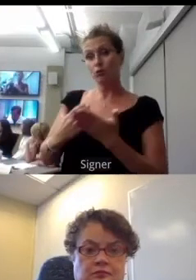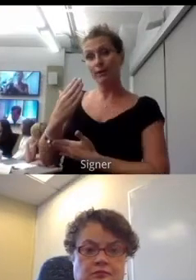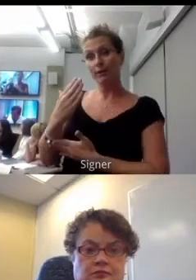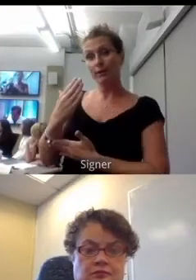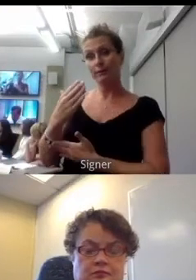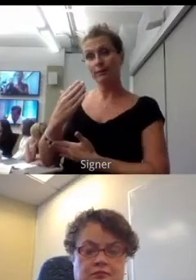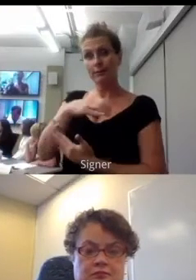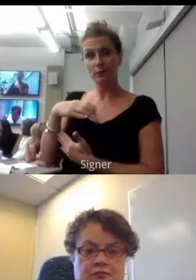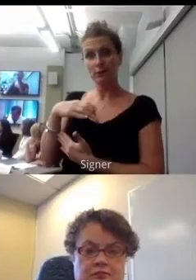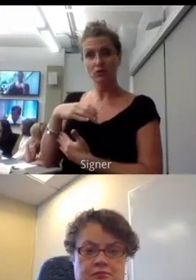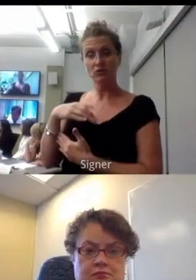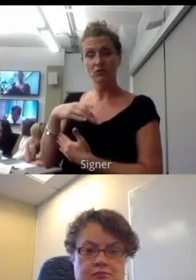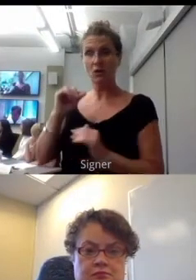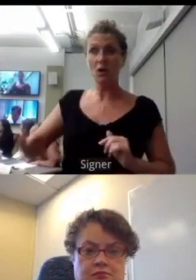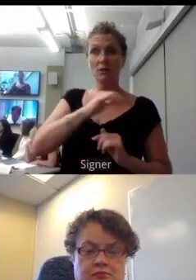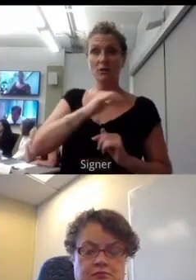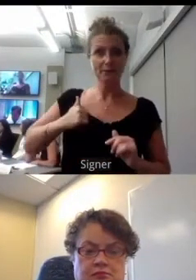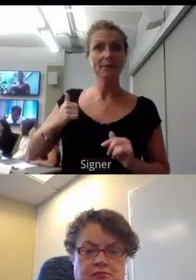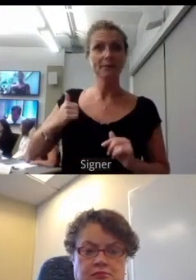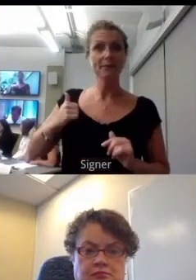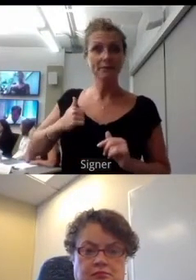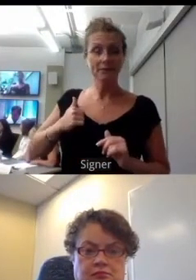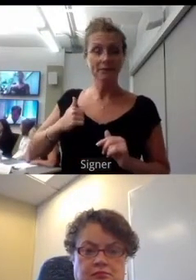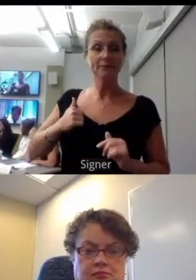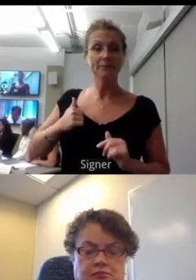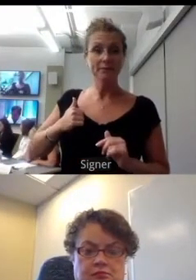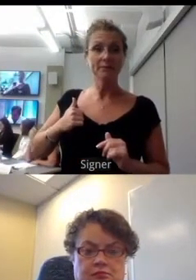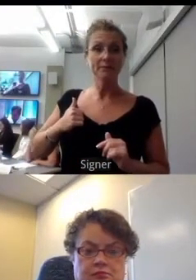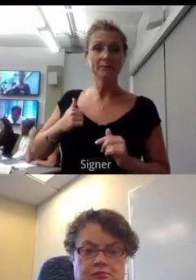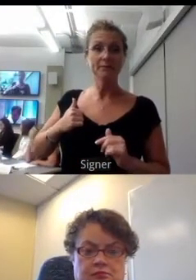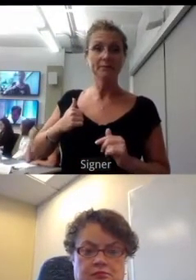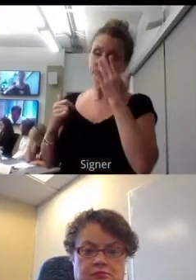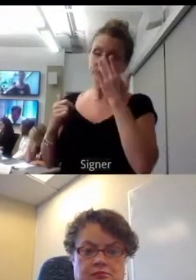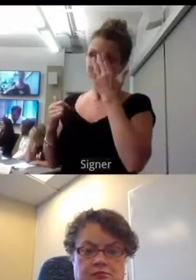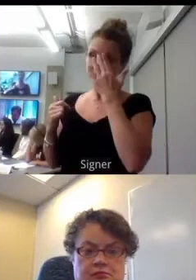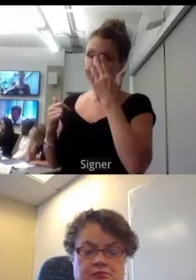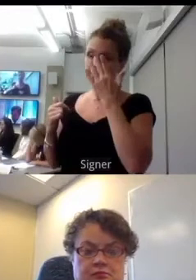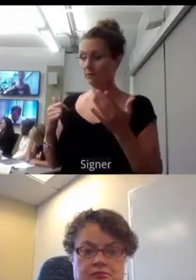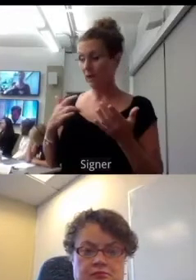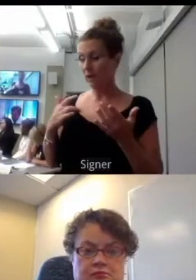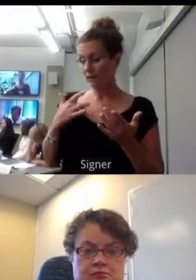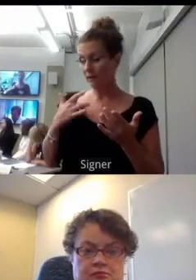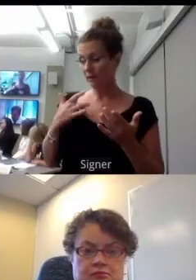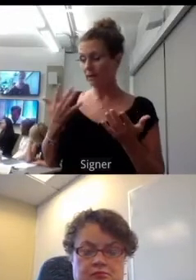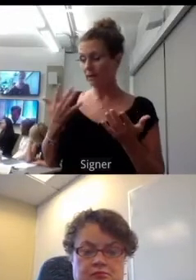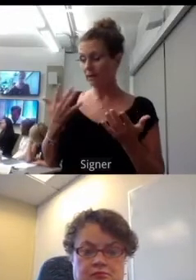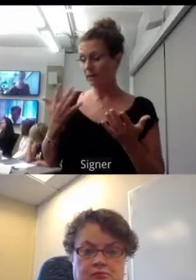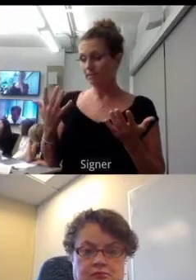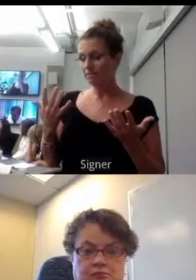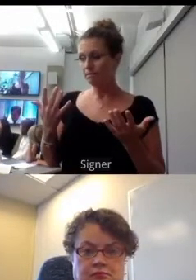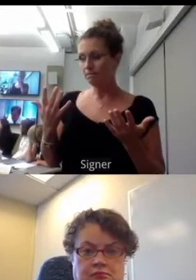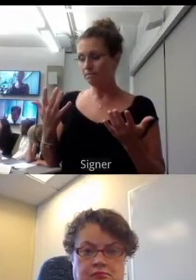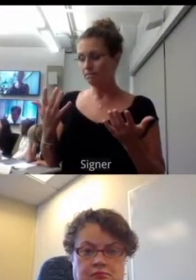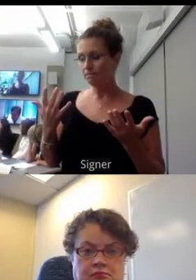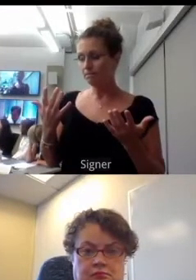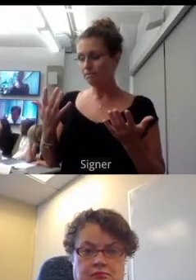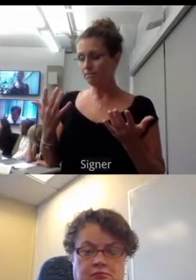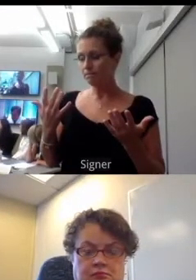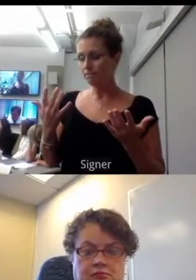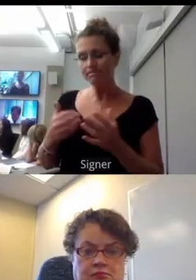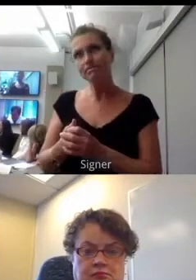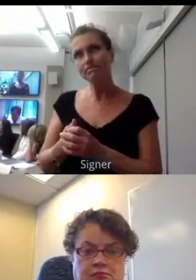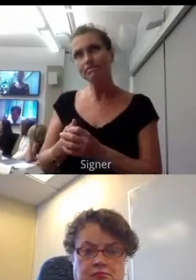the national level. And I think that in doing something like